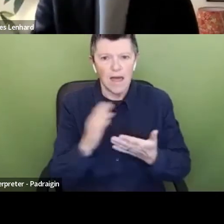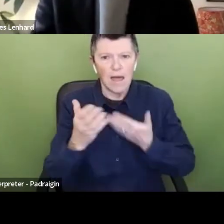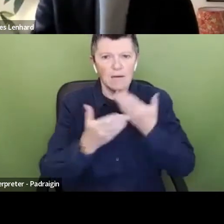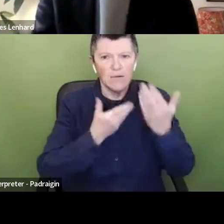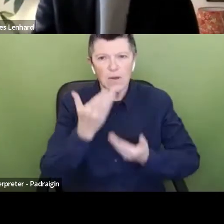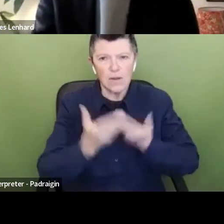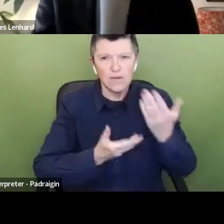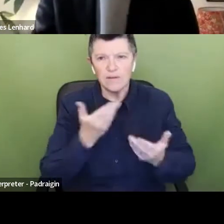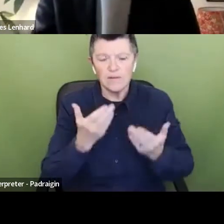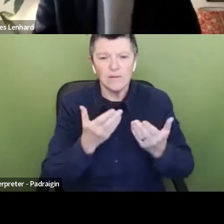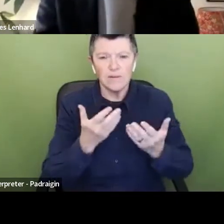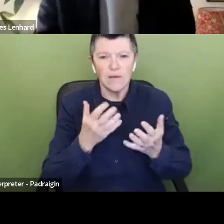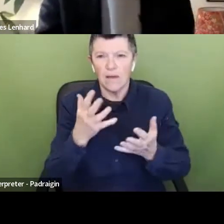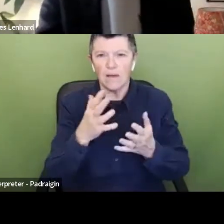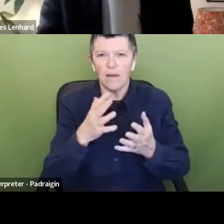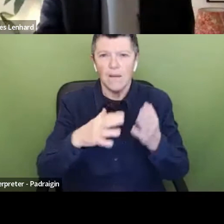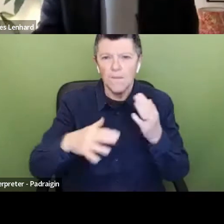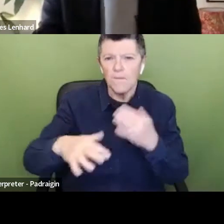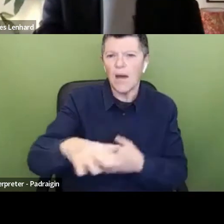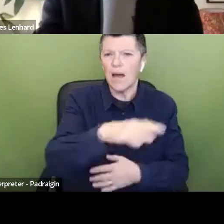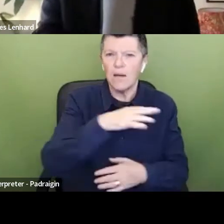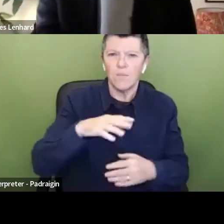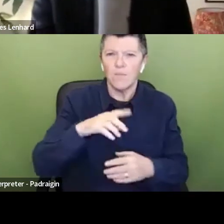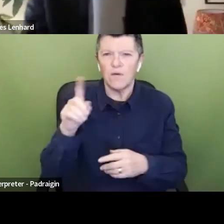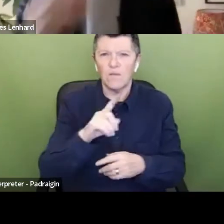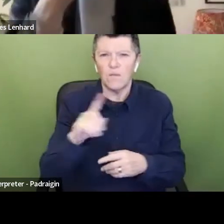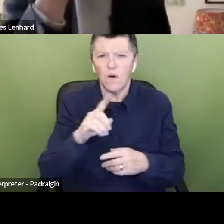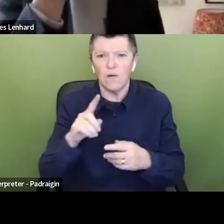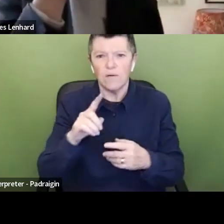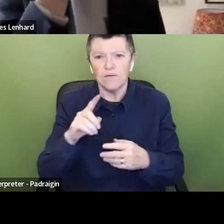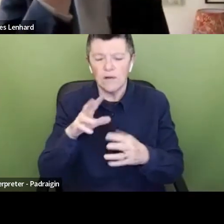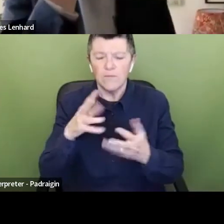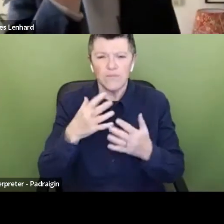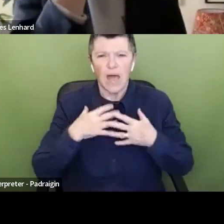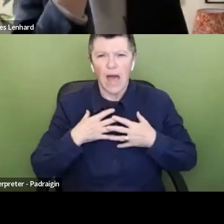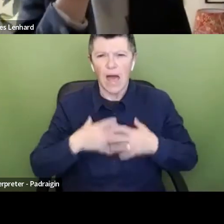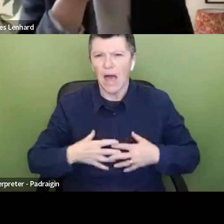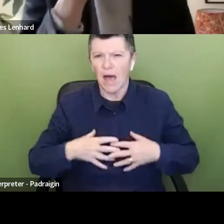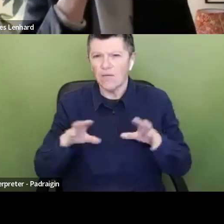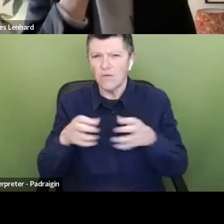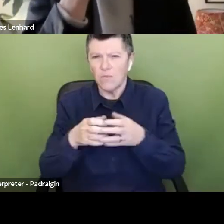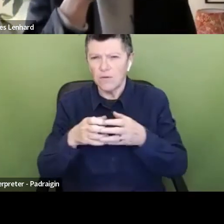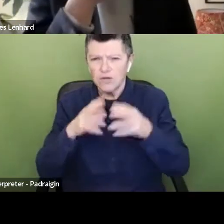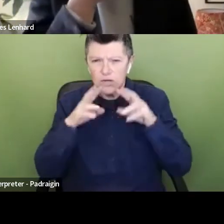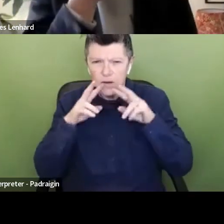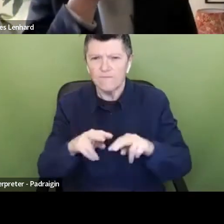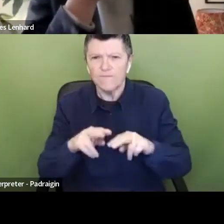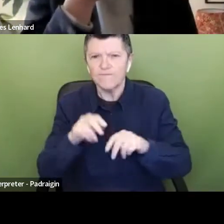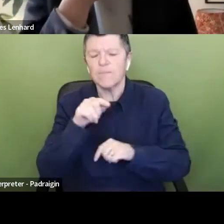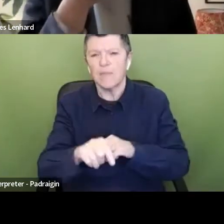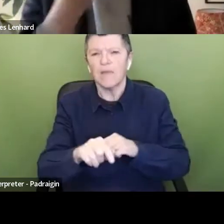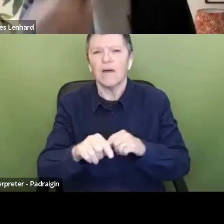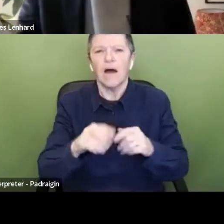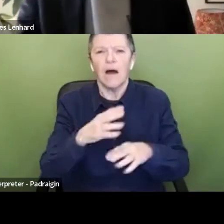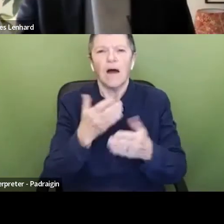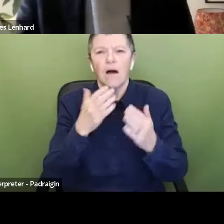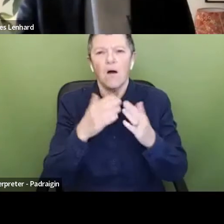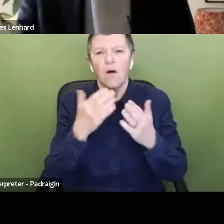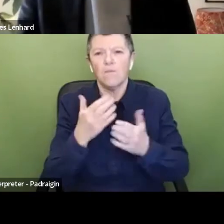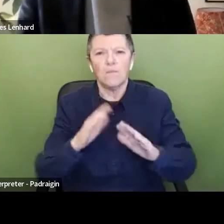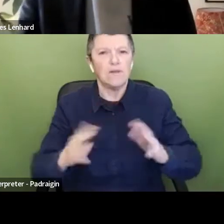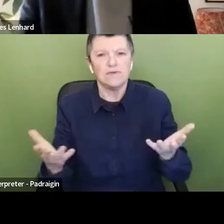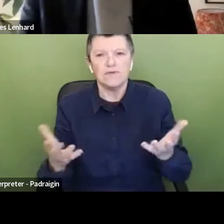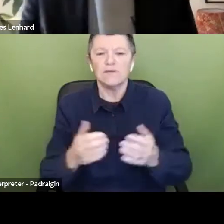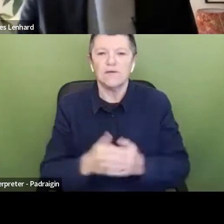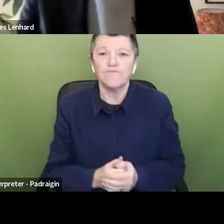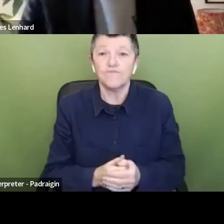what an anthropology of homelessness is. Thank you both. So a bit about me. I conducted ethnographic research of